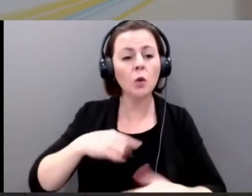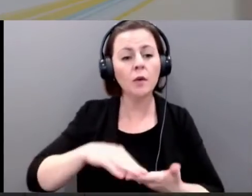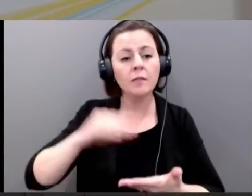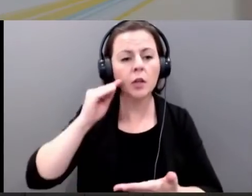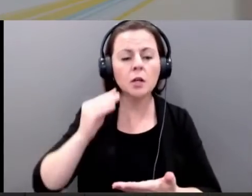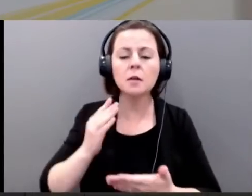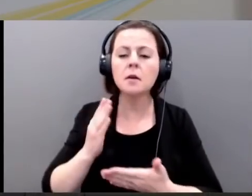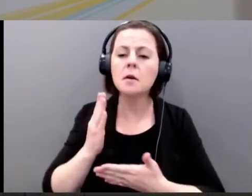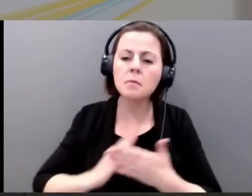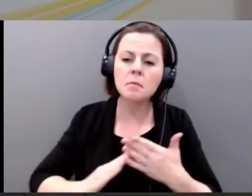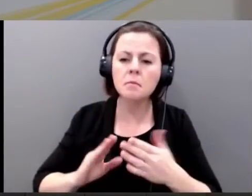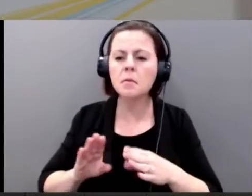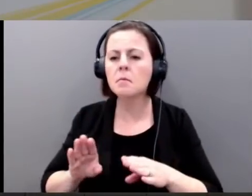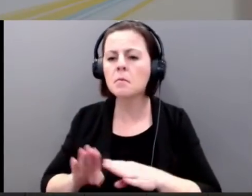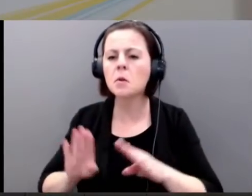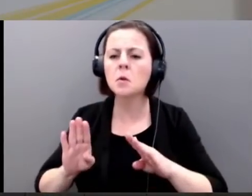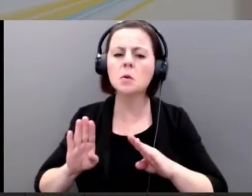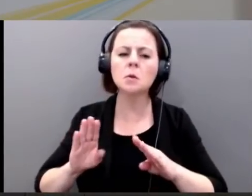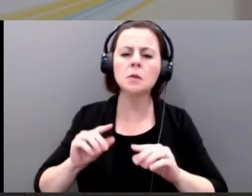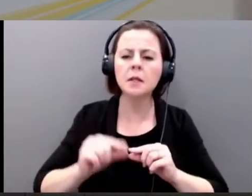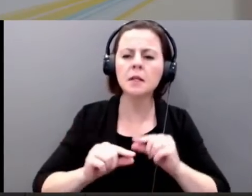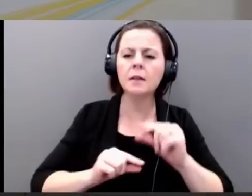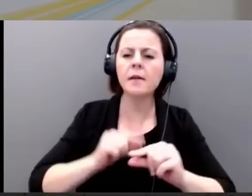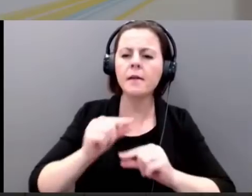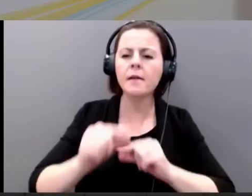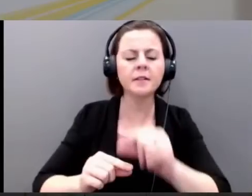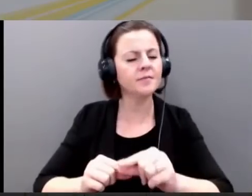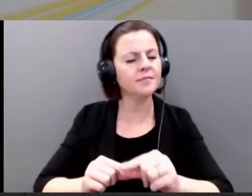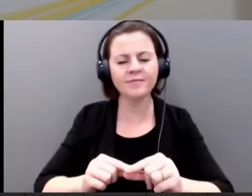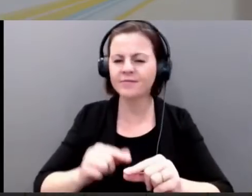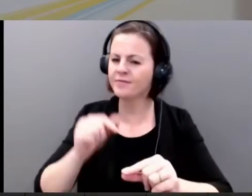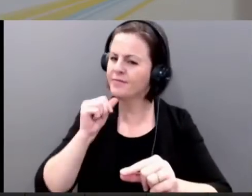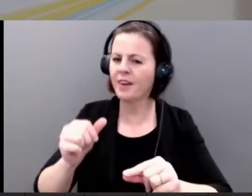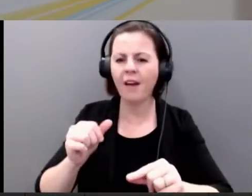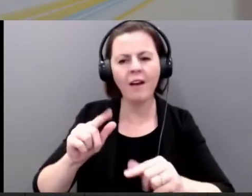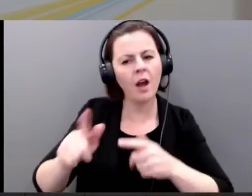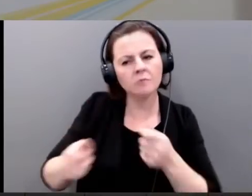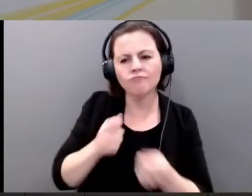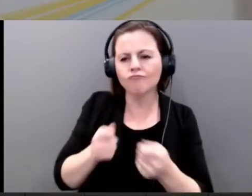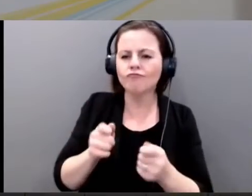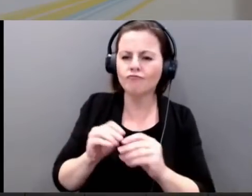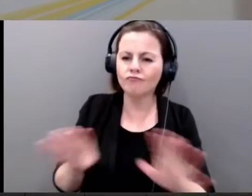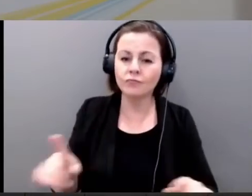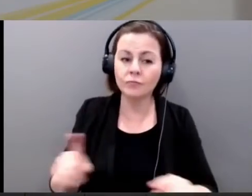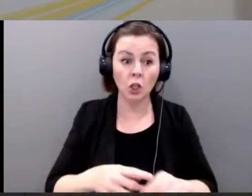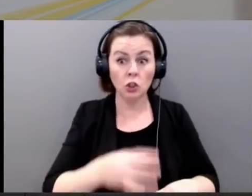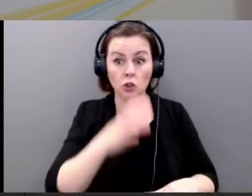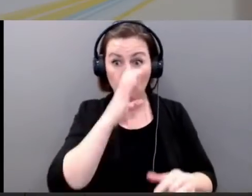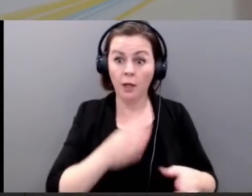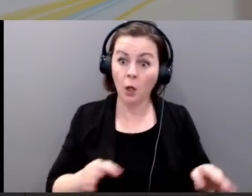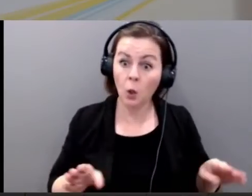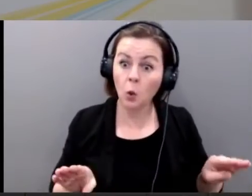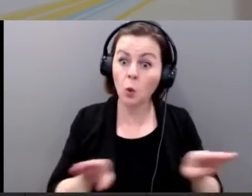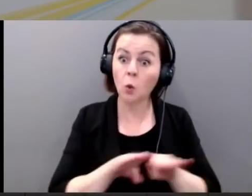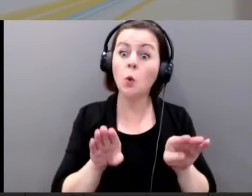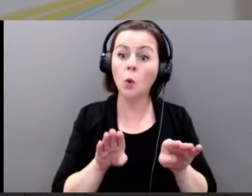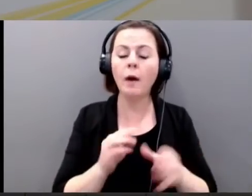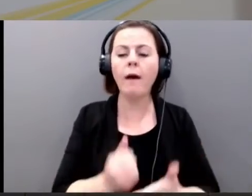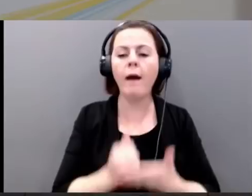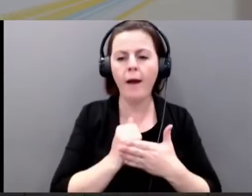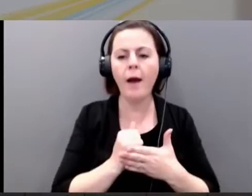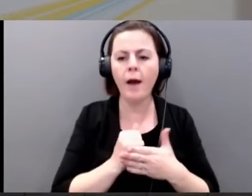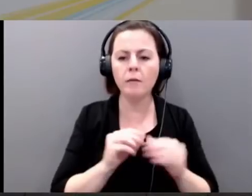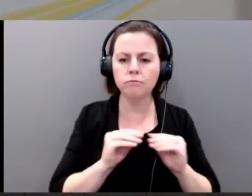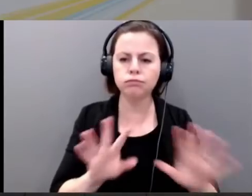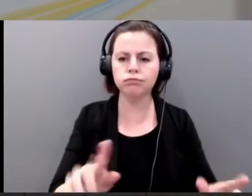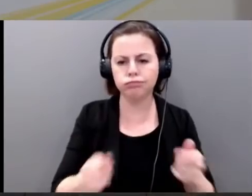have the same impact in containing the virus as more strict measures. So when we reflect on the events over the last week,